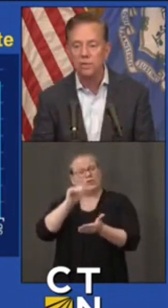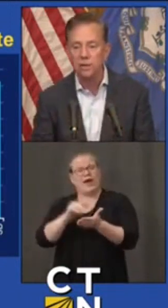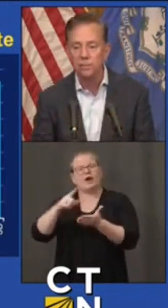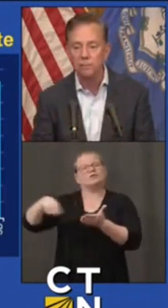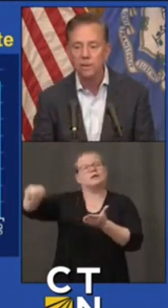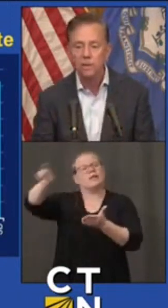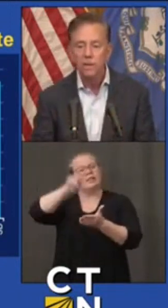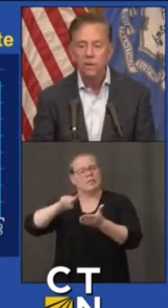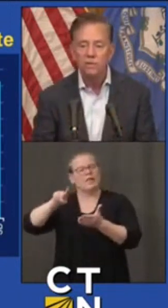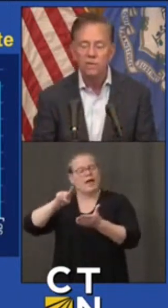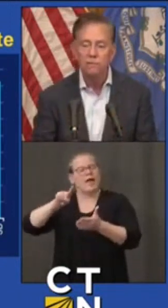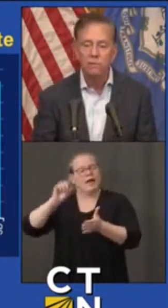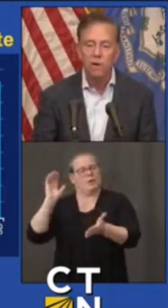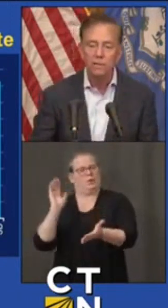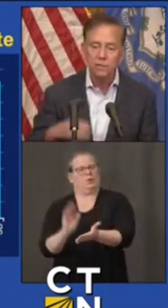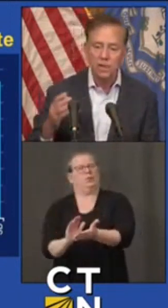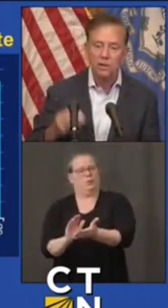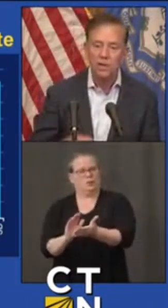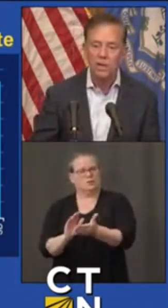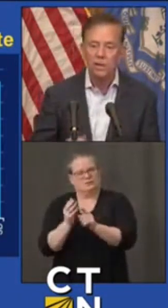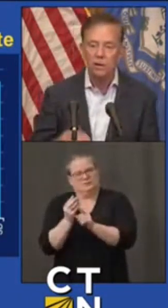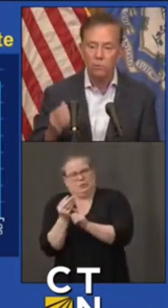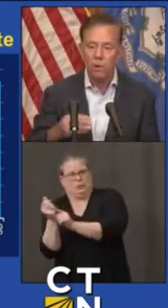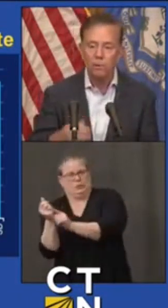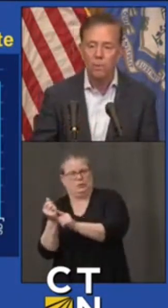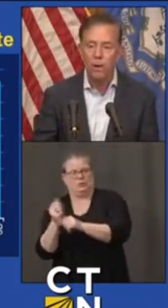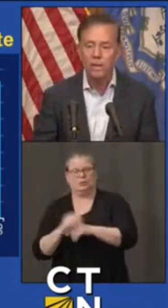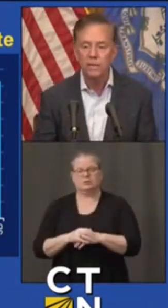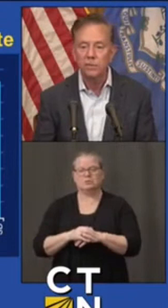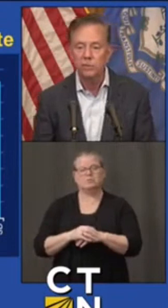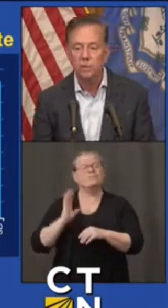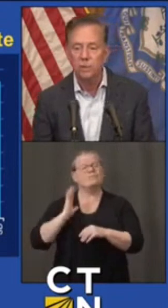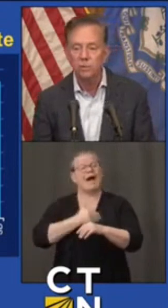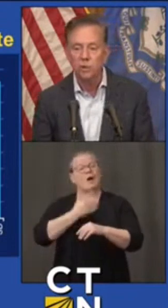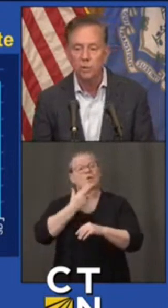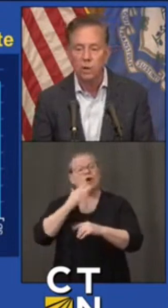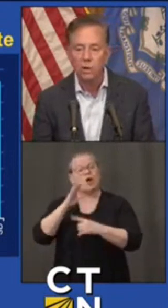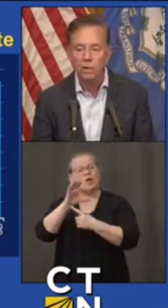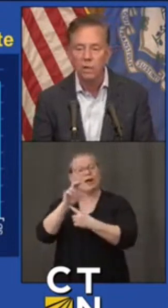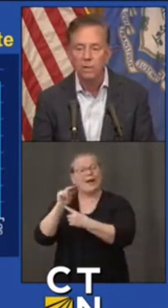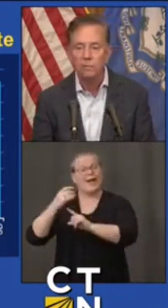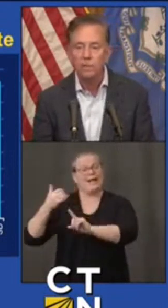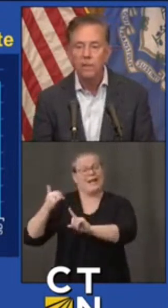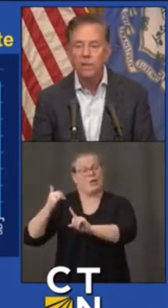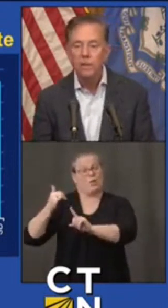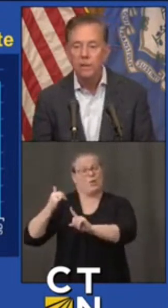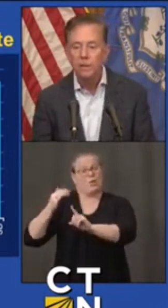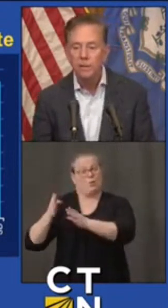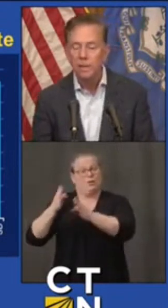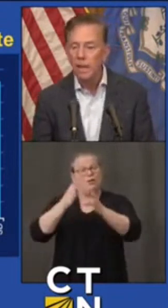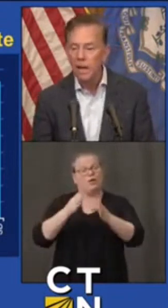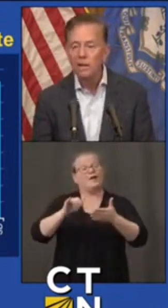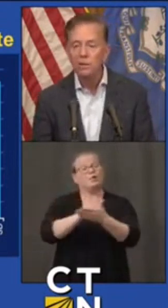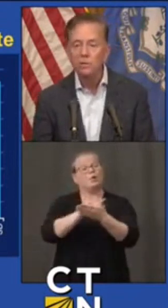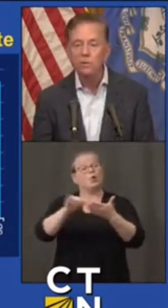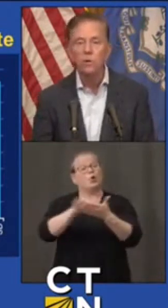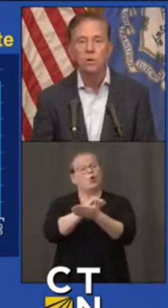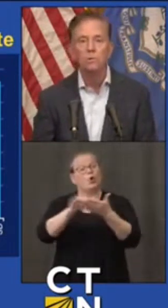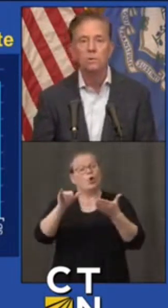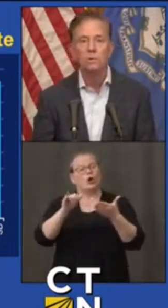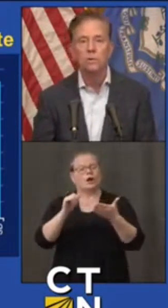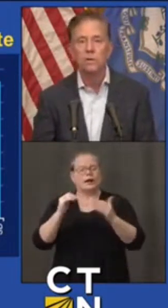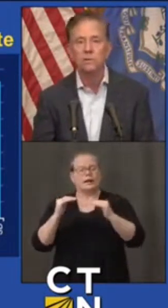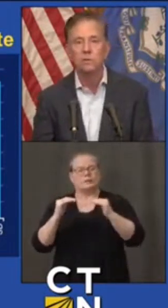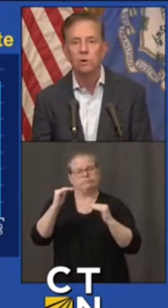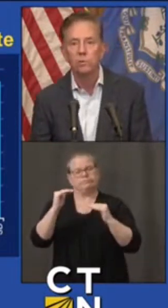region. You can see for us there in yellow, we're right next to New York, a little higher than New York,